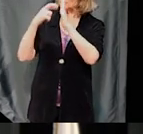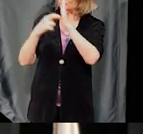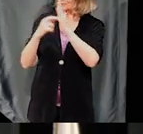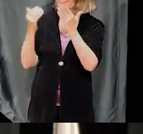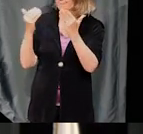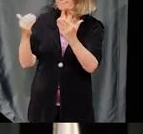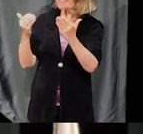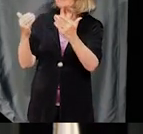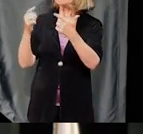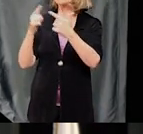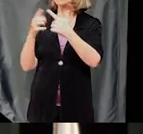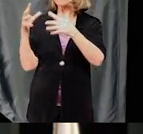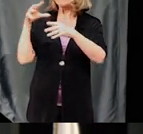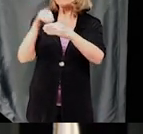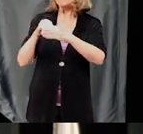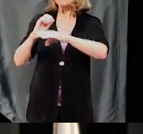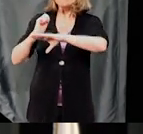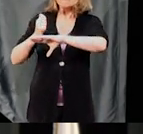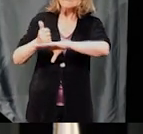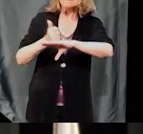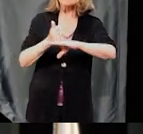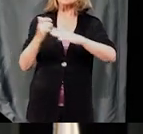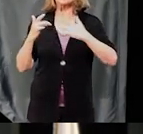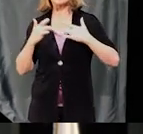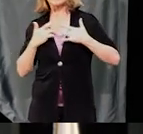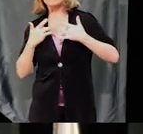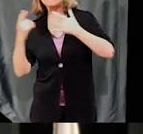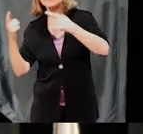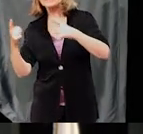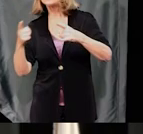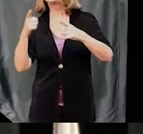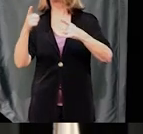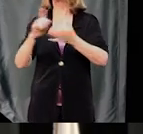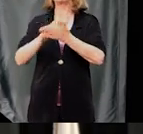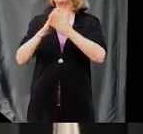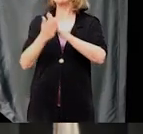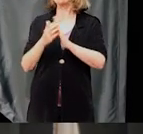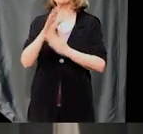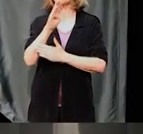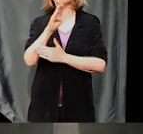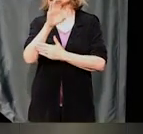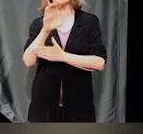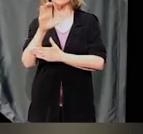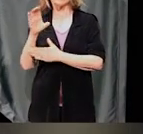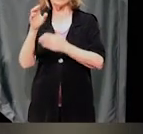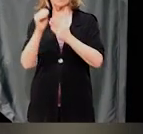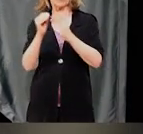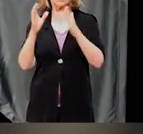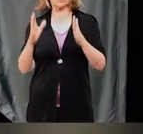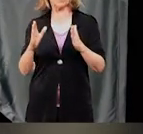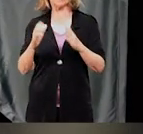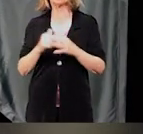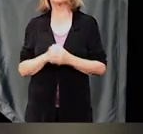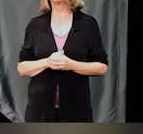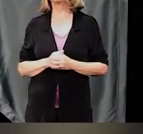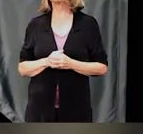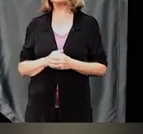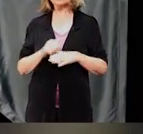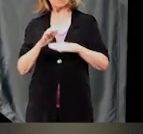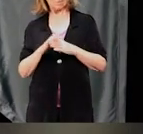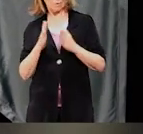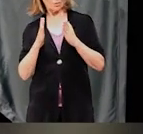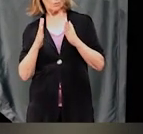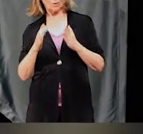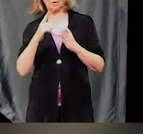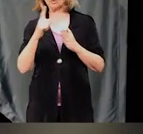courses, got involved and participated in various events. You became a Bristol student. Along your journey, each of you moved